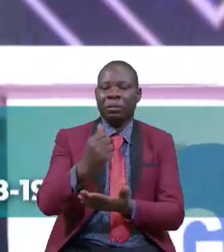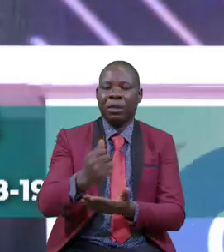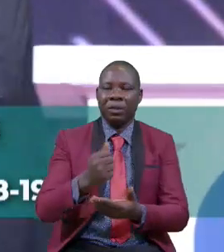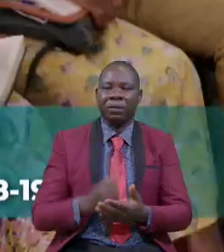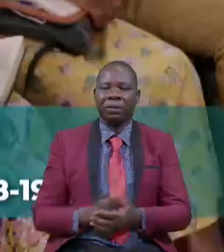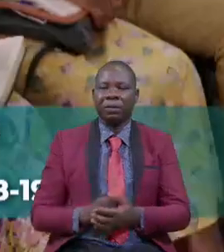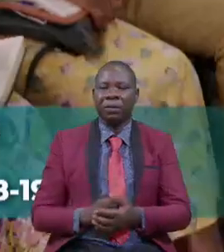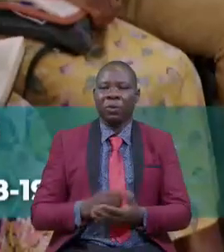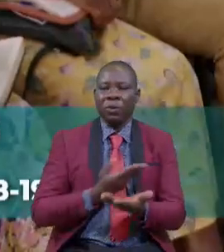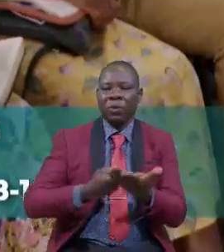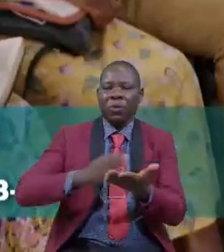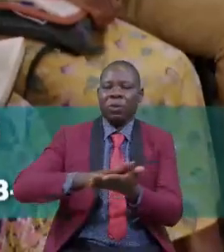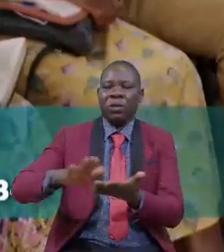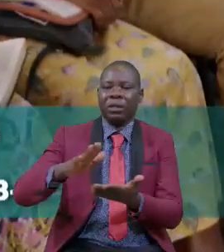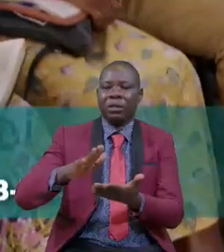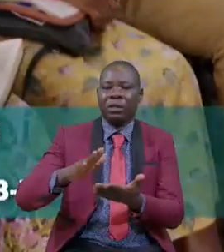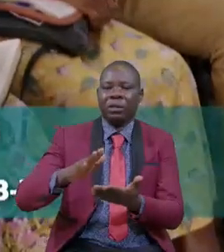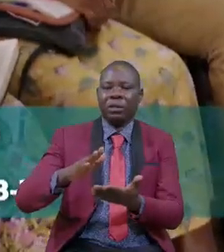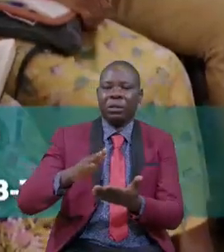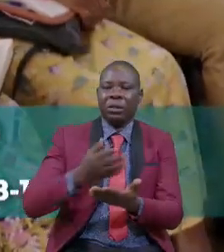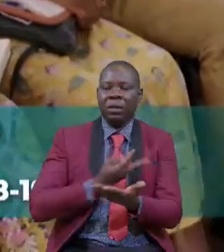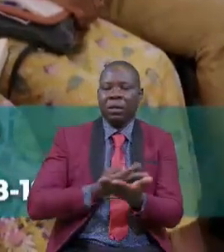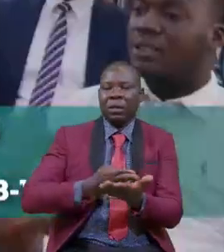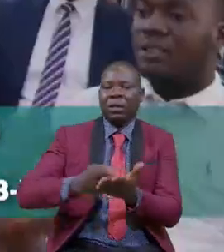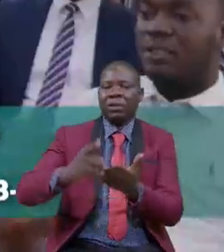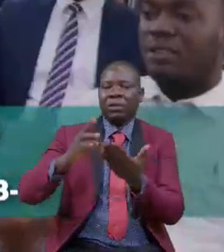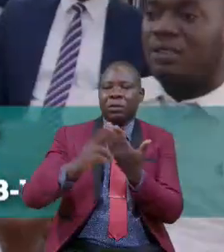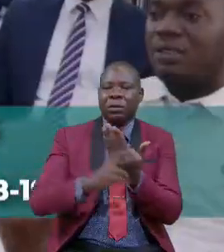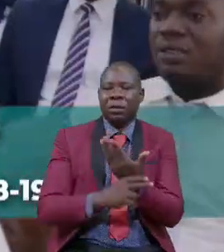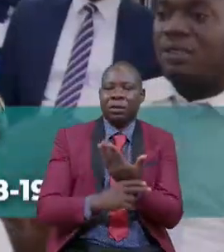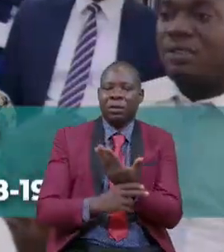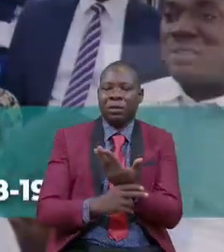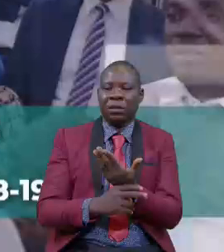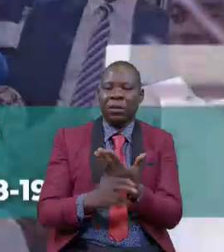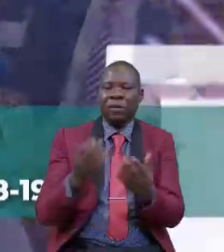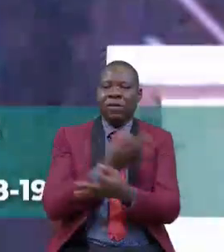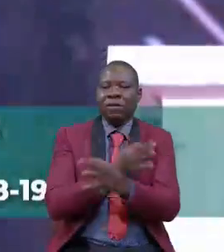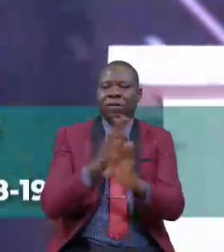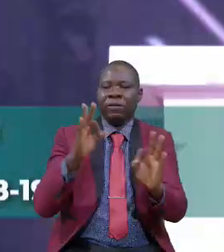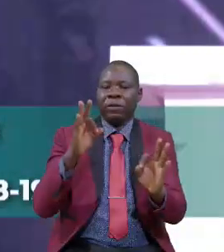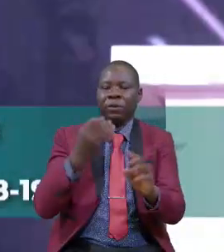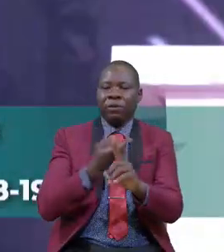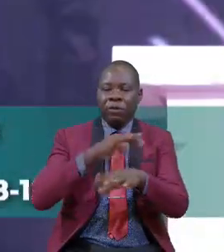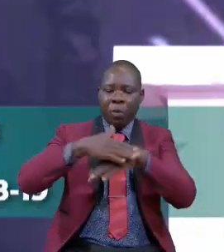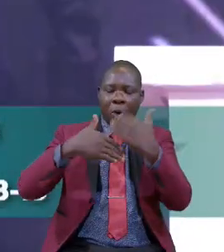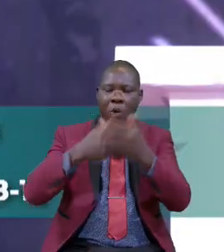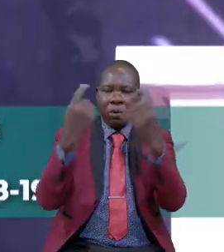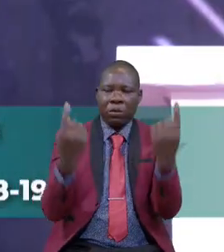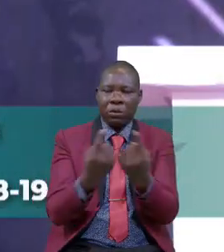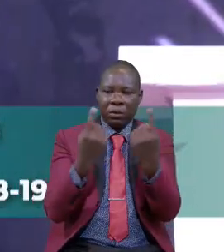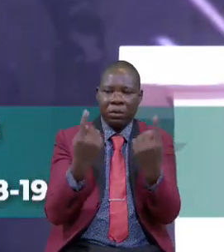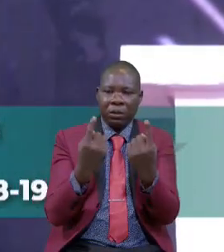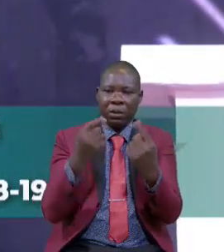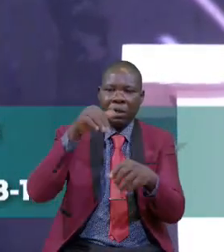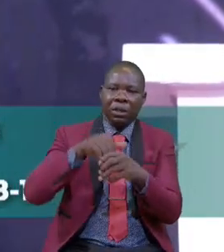Holiness. Righteousness, amen. Freedom from all sin, amen. in your life, in